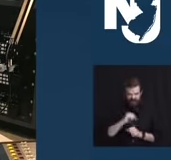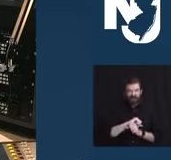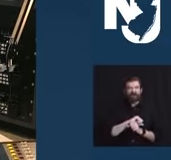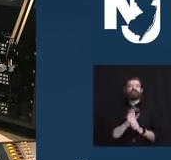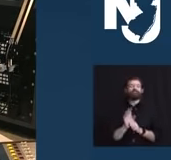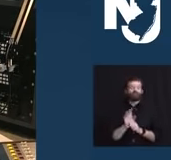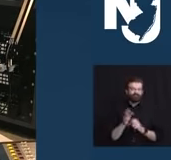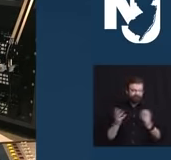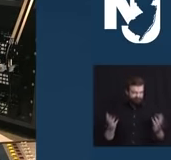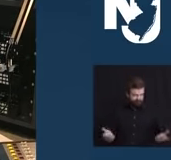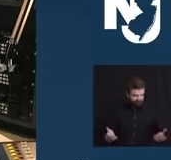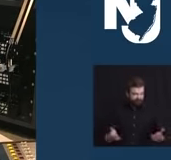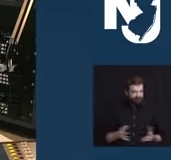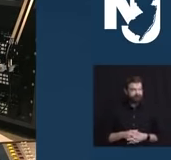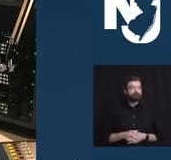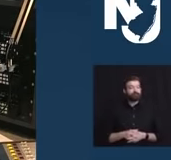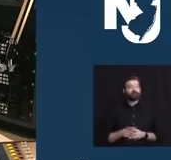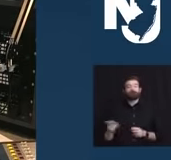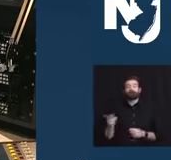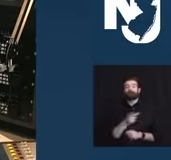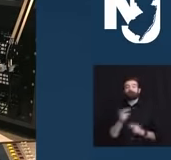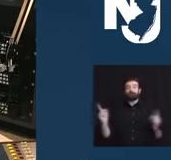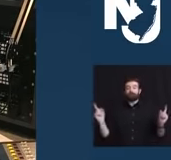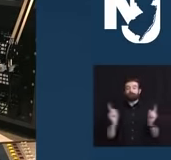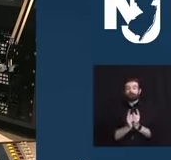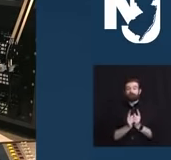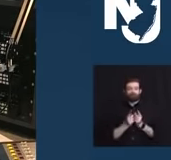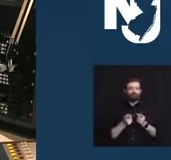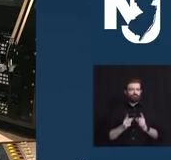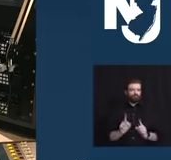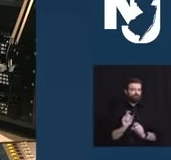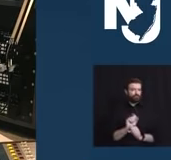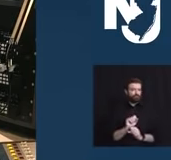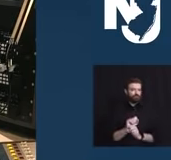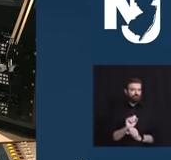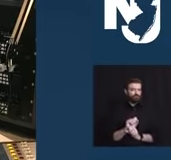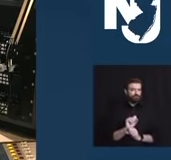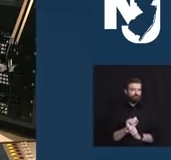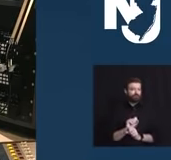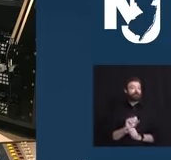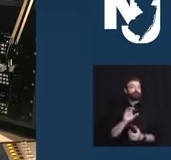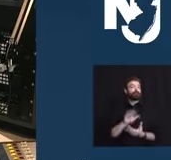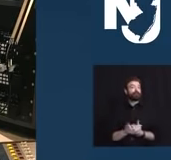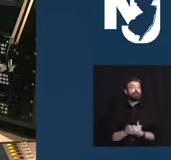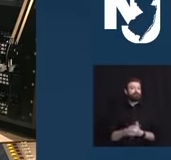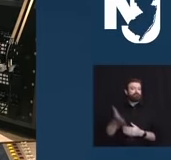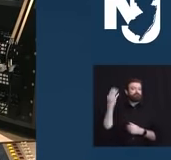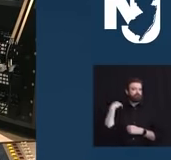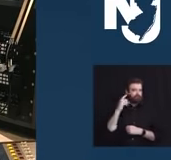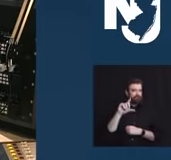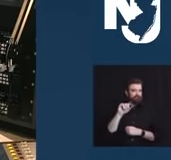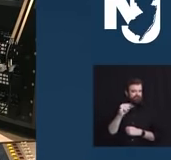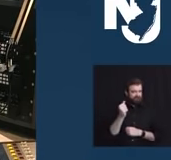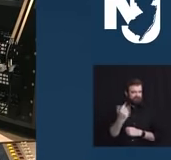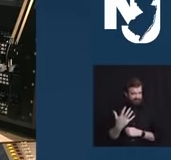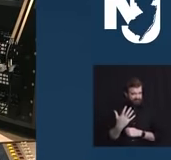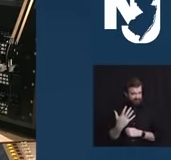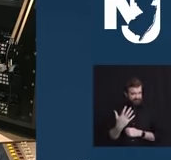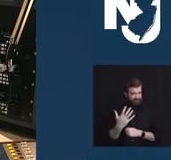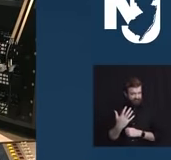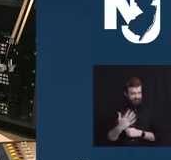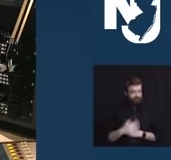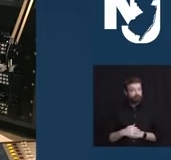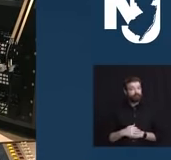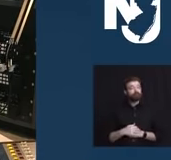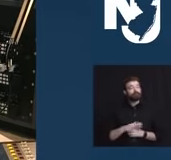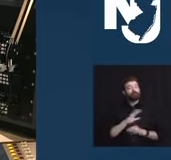Peter by the Sea in Ocean Grove and were married in 2013. Bliss is survived by his niece Amy, who I had the great